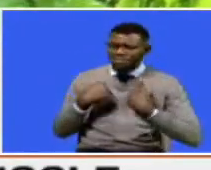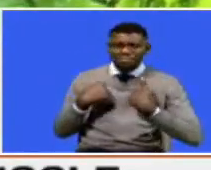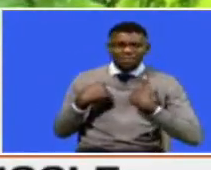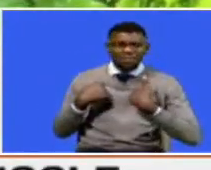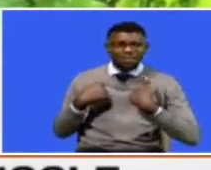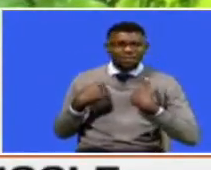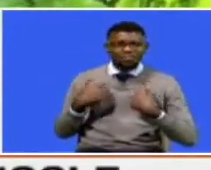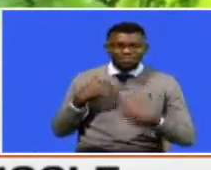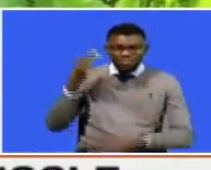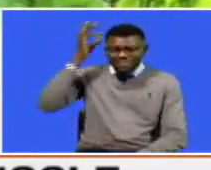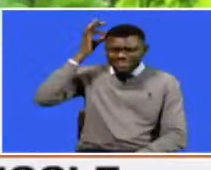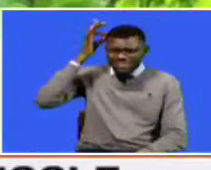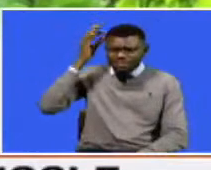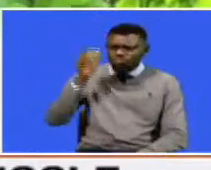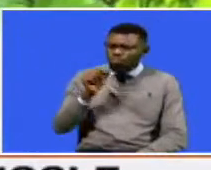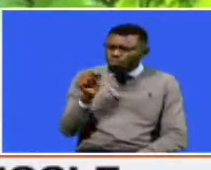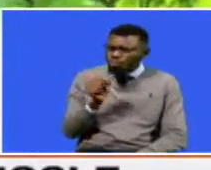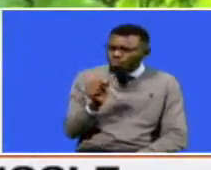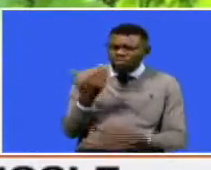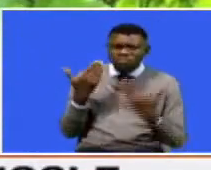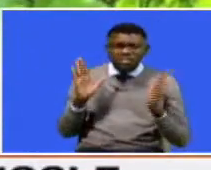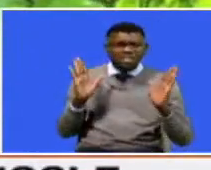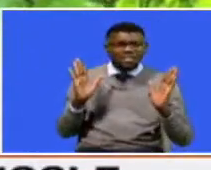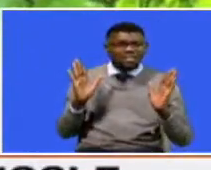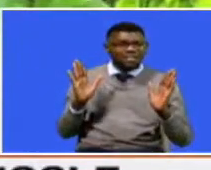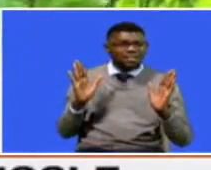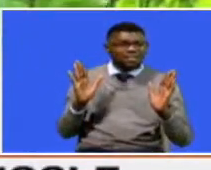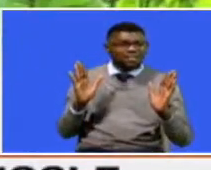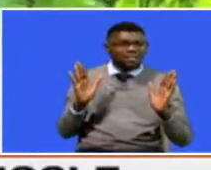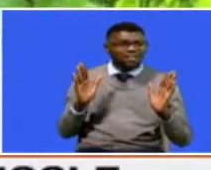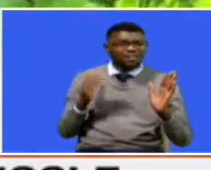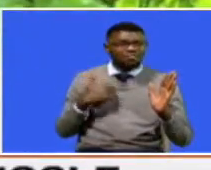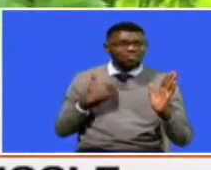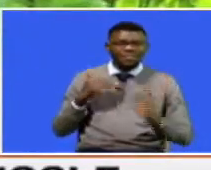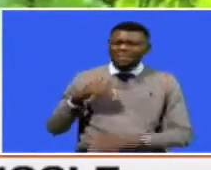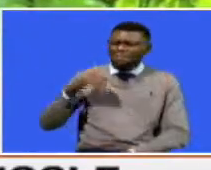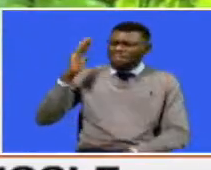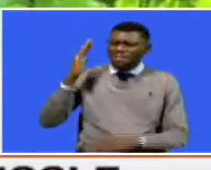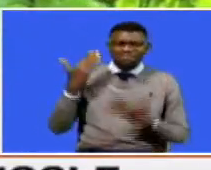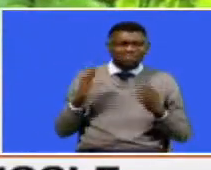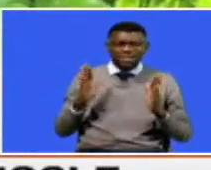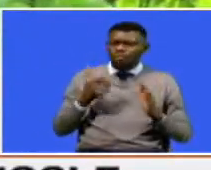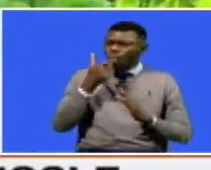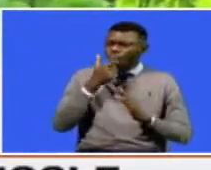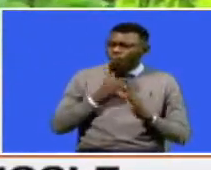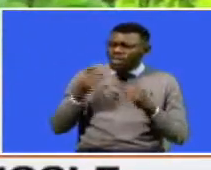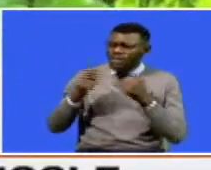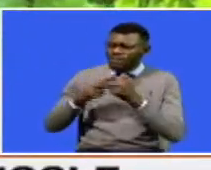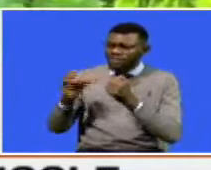mimi nikishakuwa hajusa kabisa na mnasumbua mimi na maana nani investment yangu ya mwaka 70.